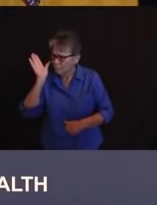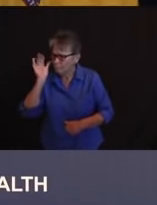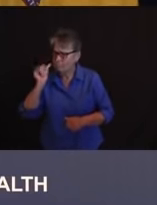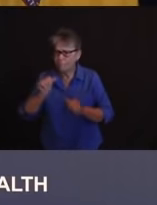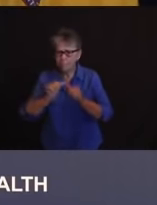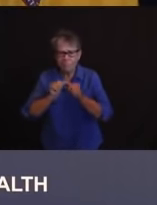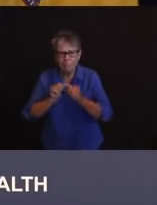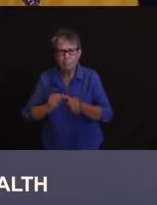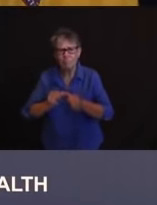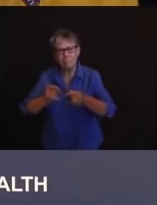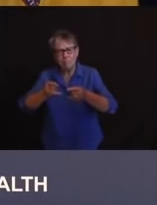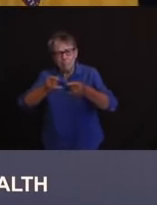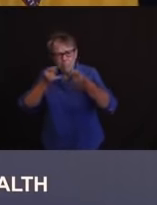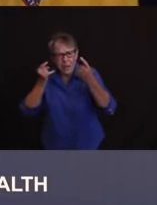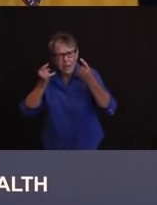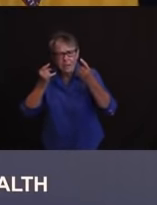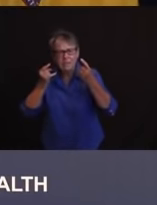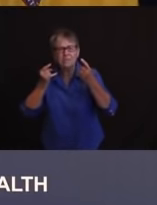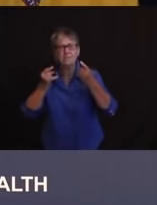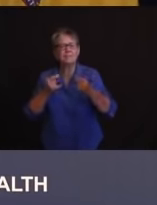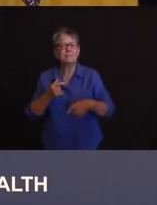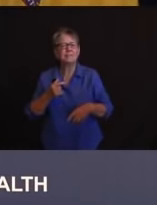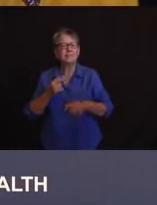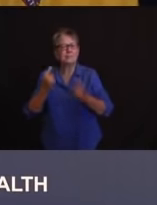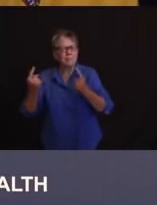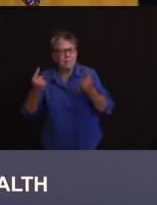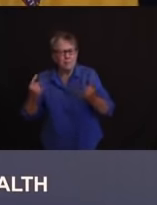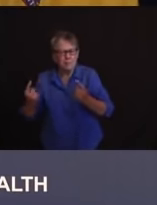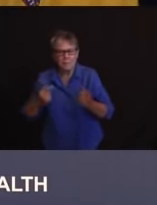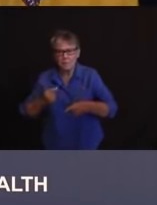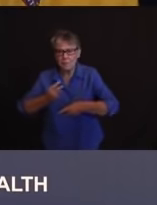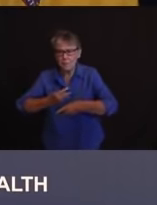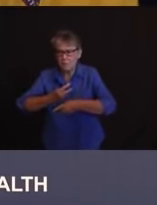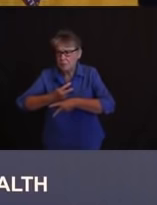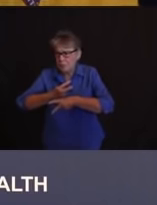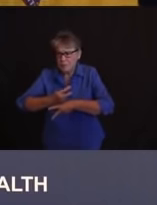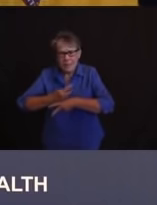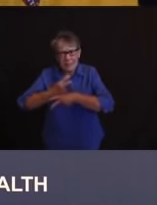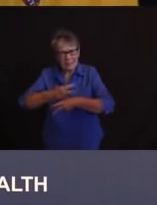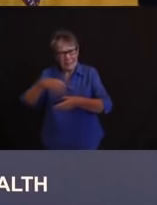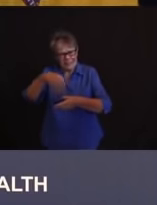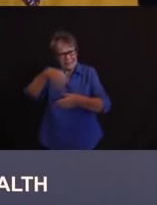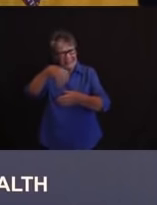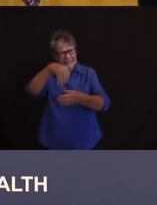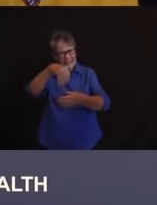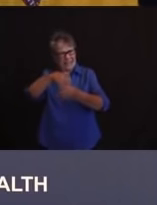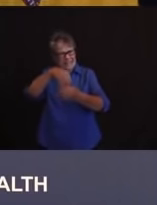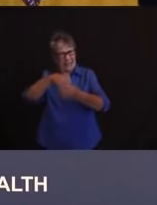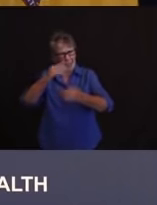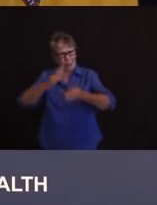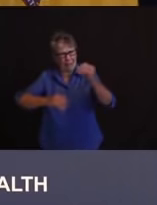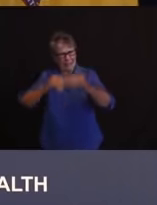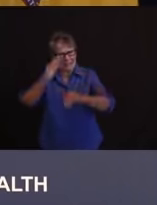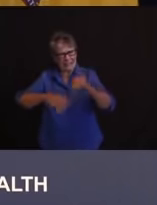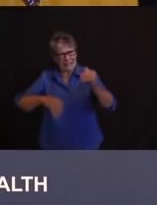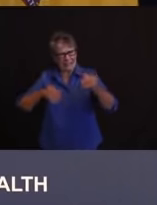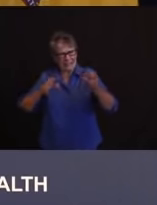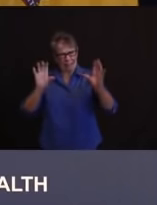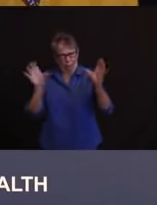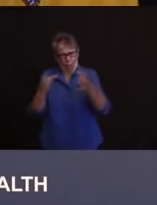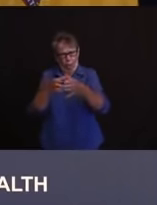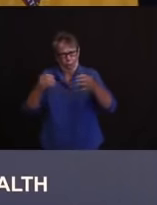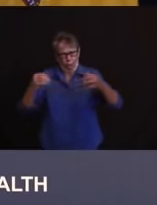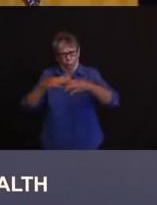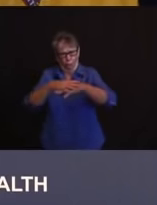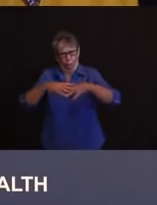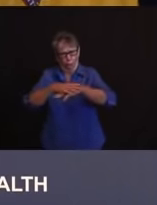that through. And again, a plea today from Judy, I want to reiterate, younger people, you're not immune. Your own health, please, God, we pray for